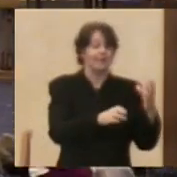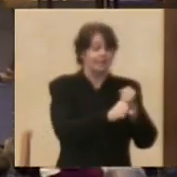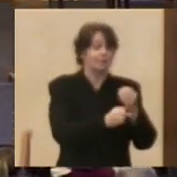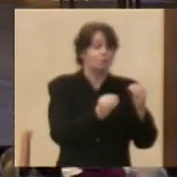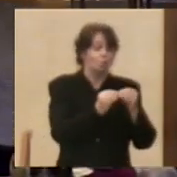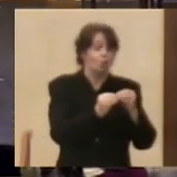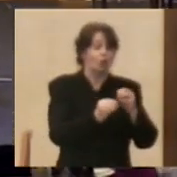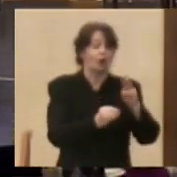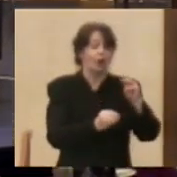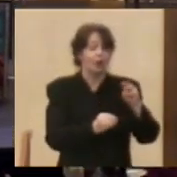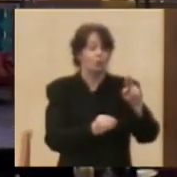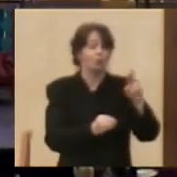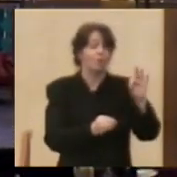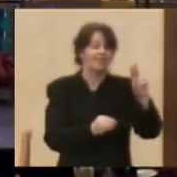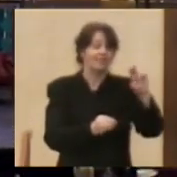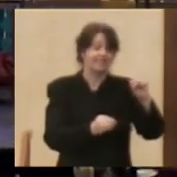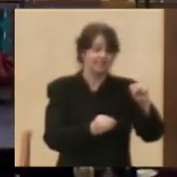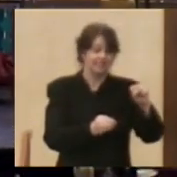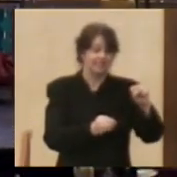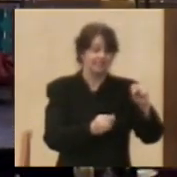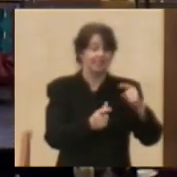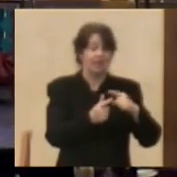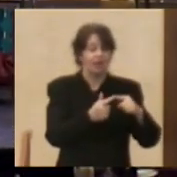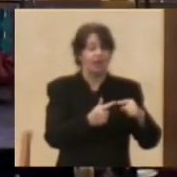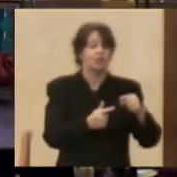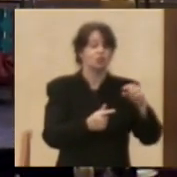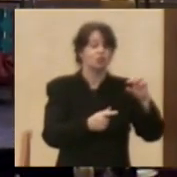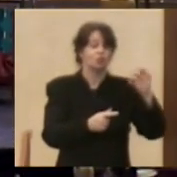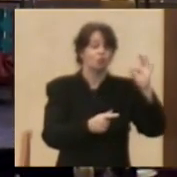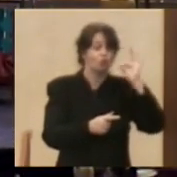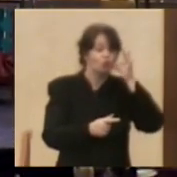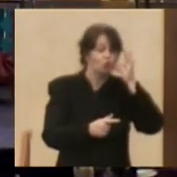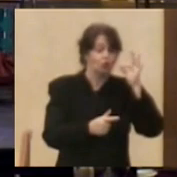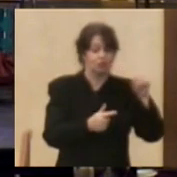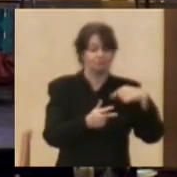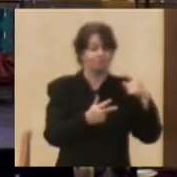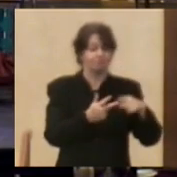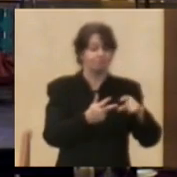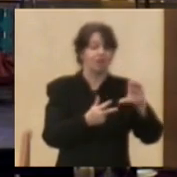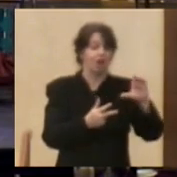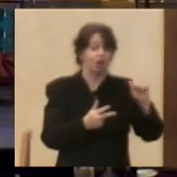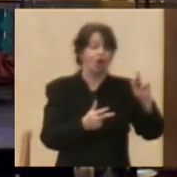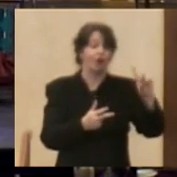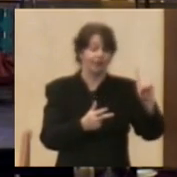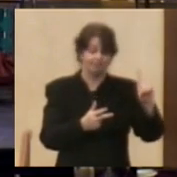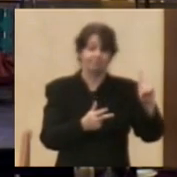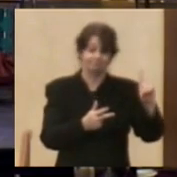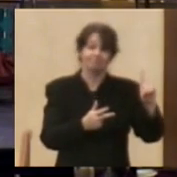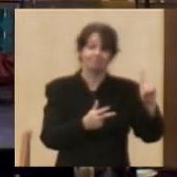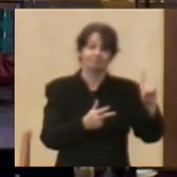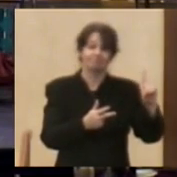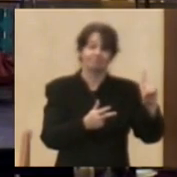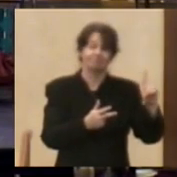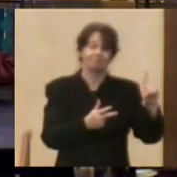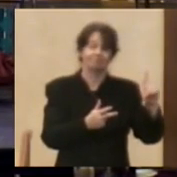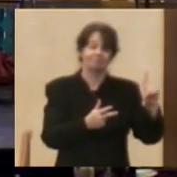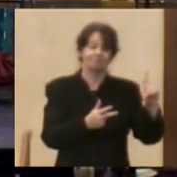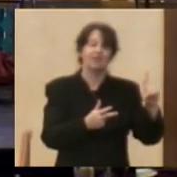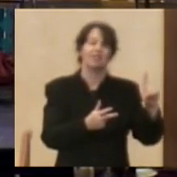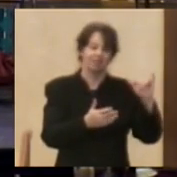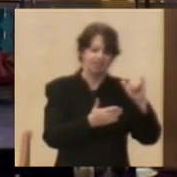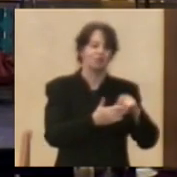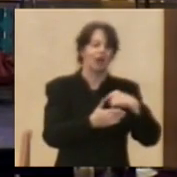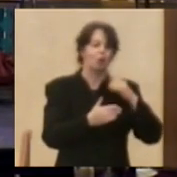fruit and a card. I've been meaning to send a card. Yeah, that's what I'm going to